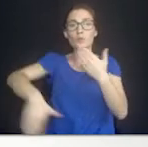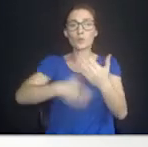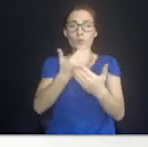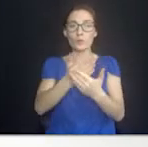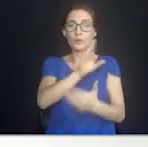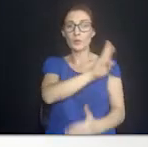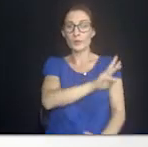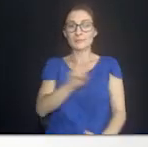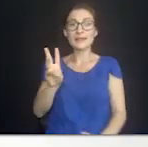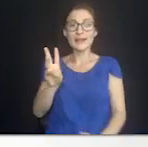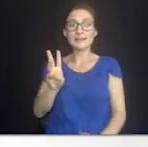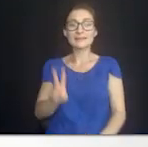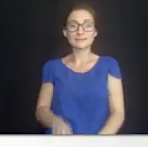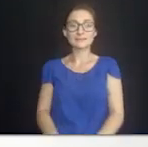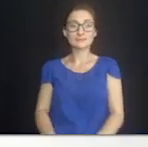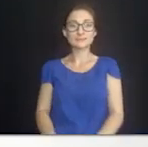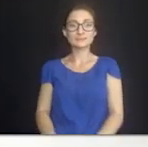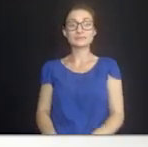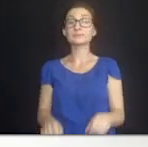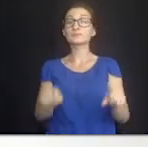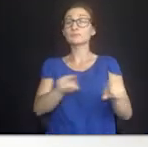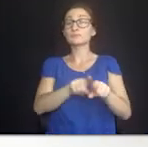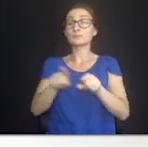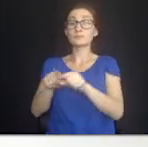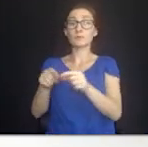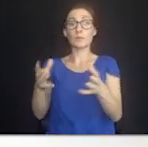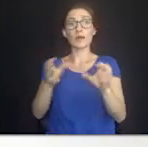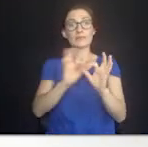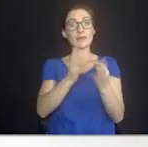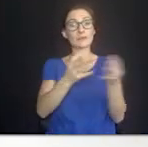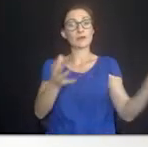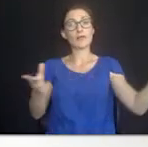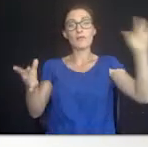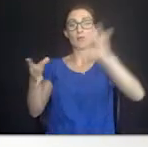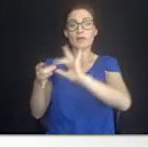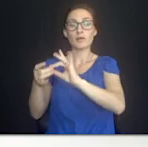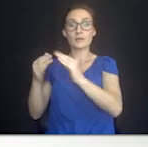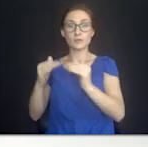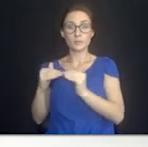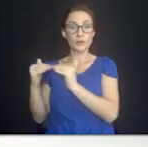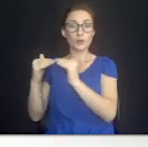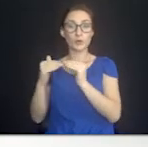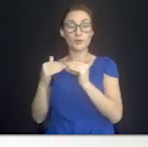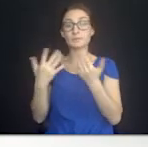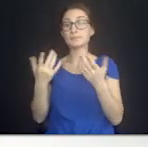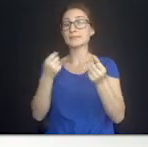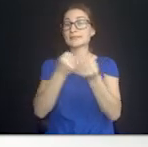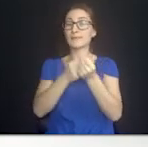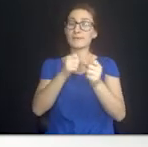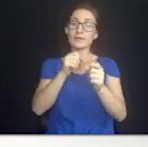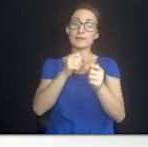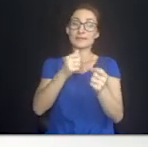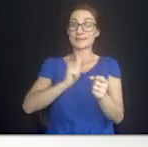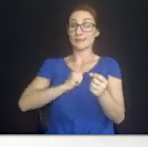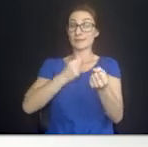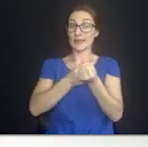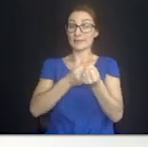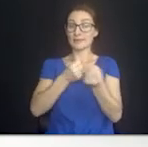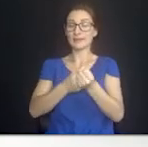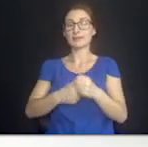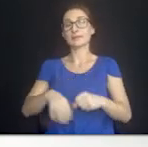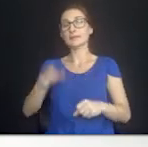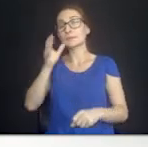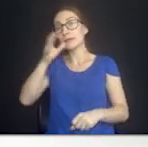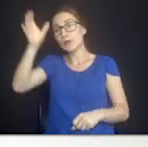them. We also wanted to provide a way for families to connect with a peer, a self-advocate, a